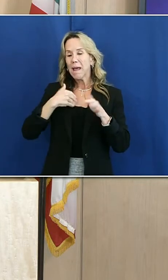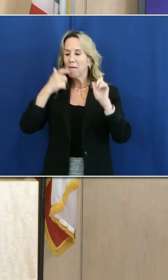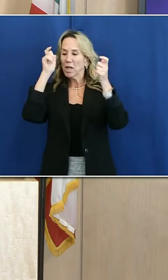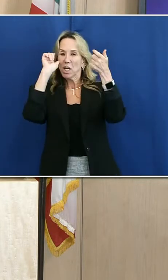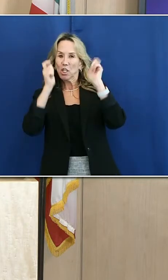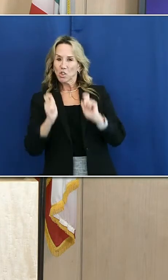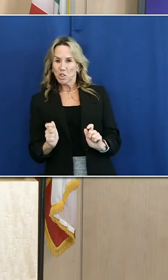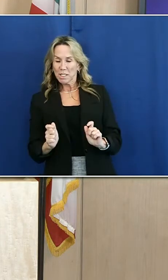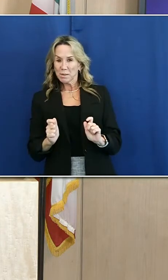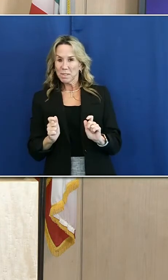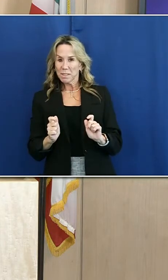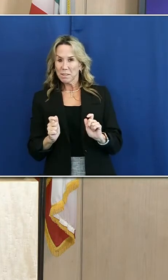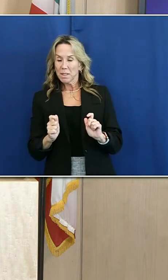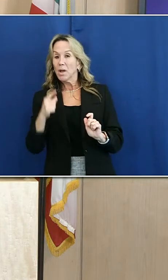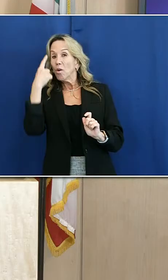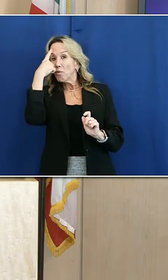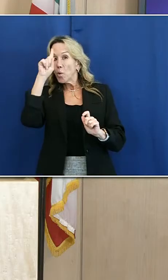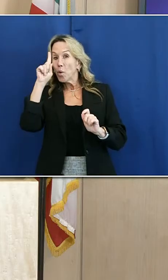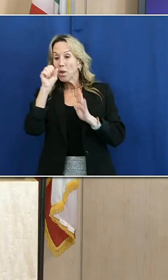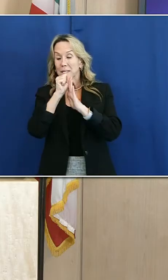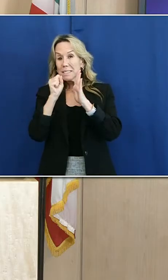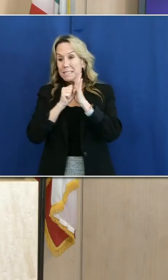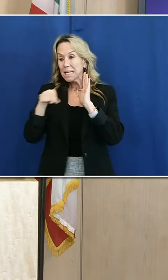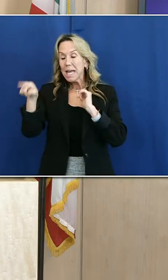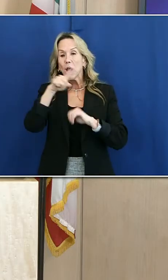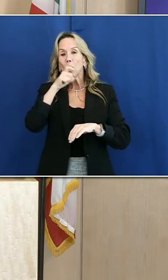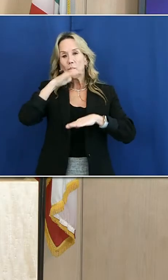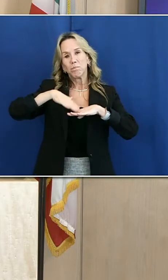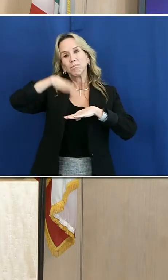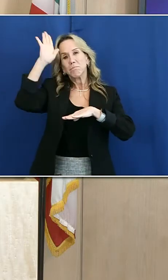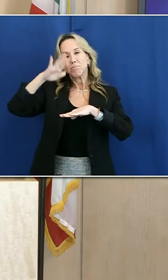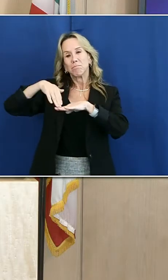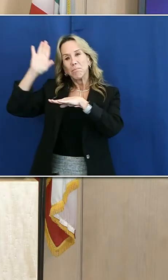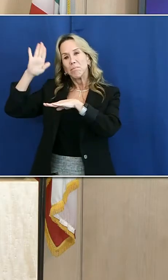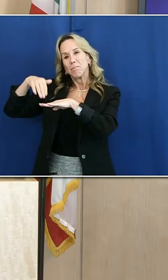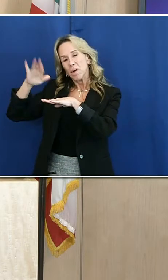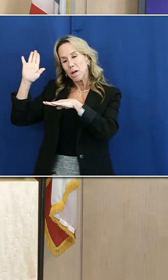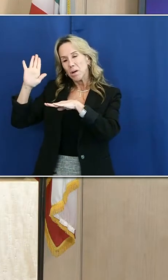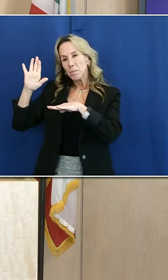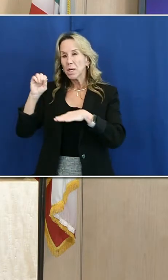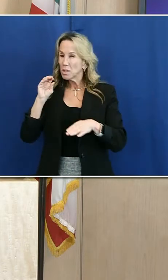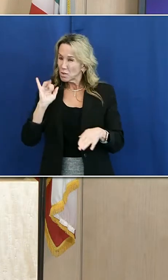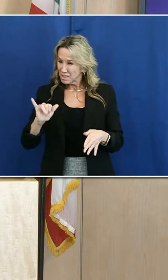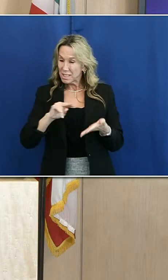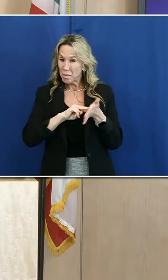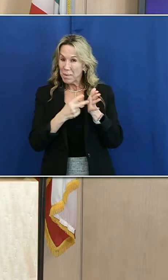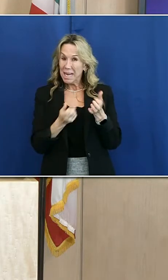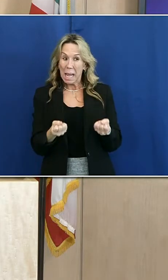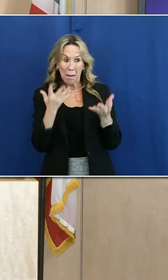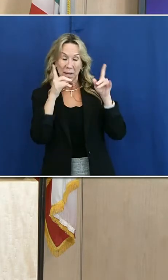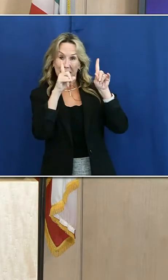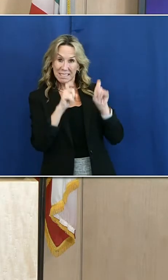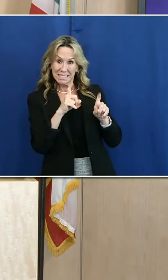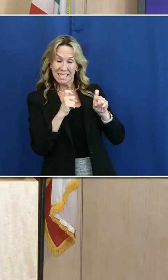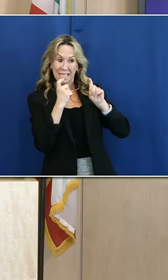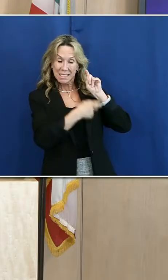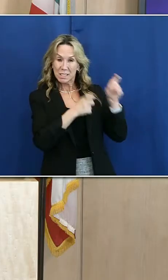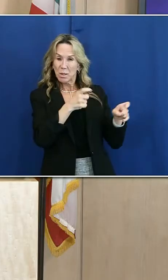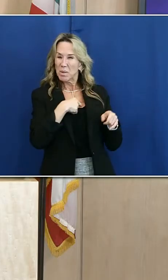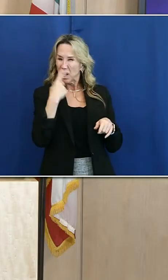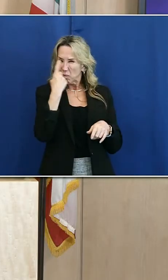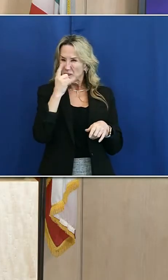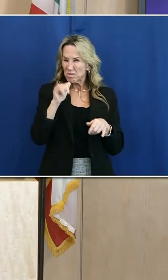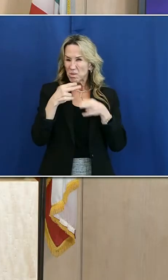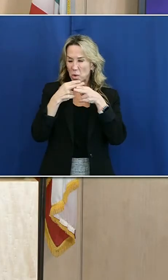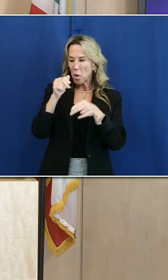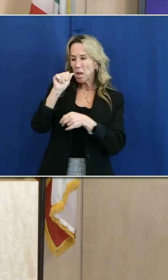testing above the state average. I guess that's a testing in terms of number of tests performed. Do you know if we have an adjustment factor here